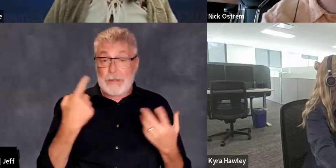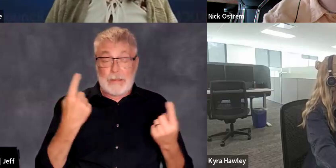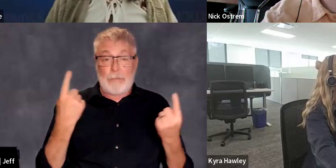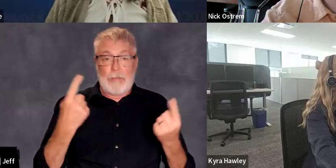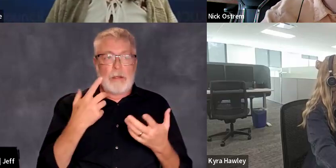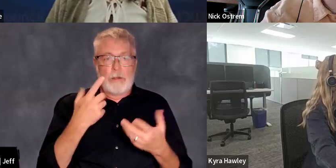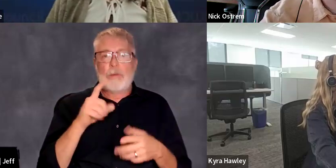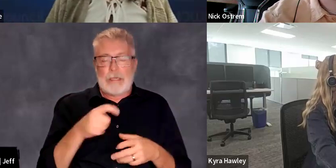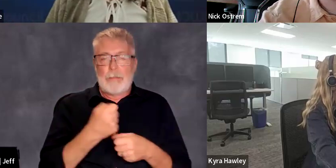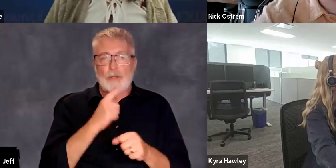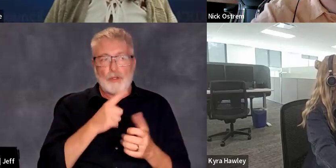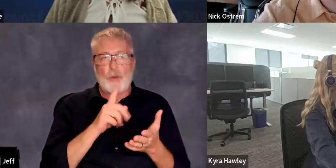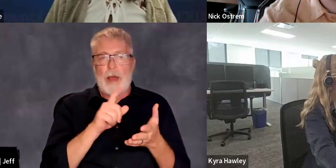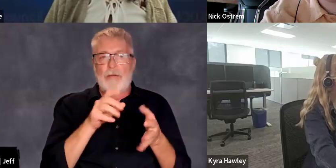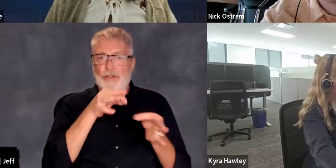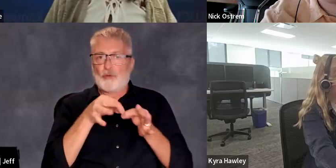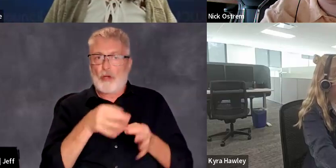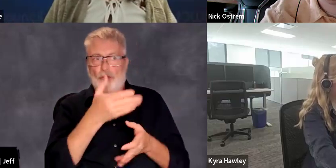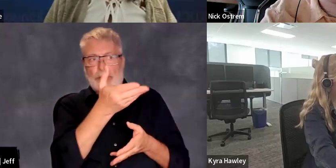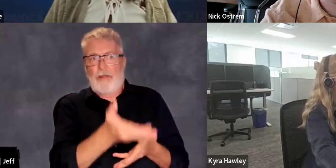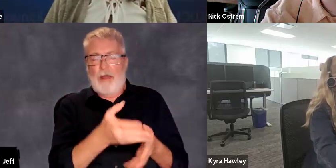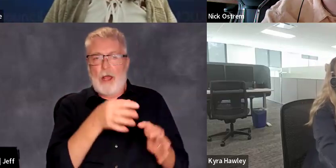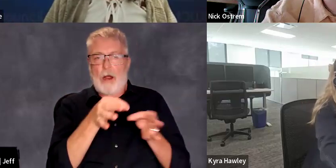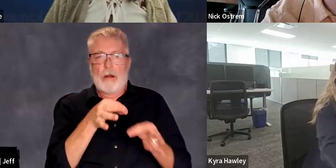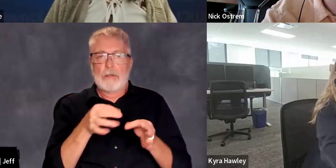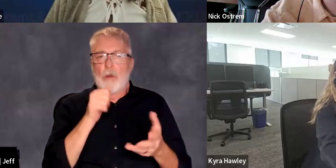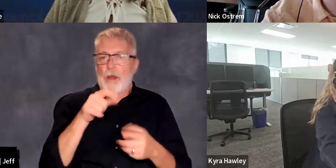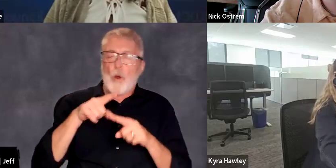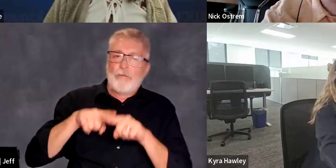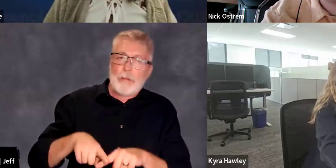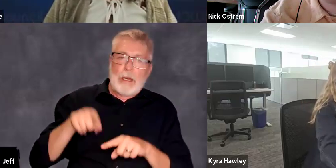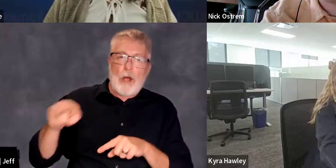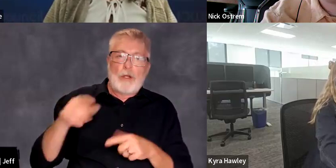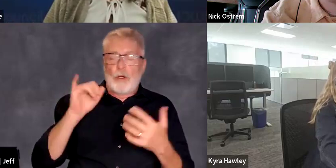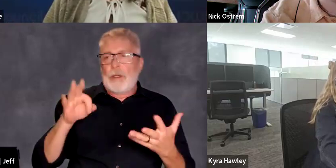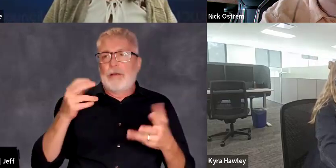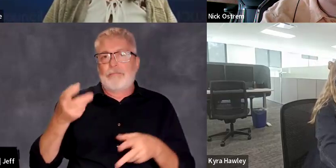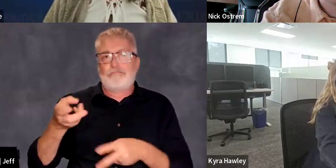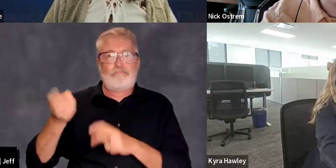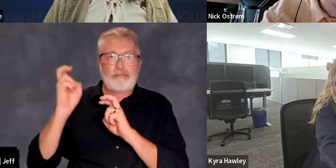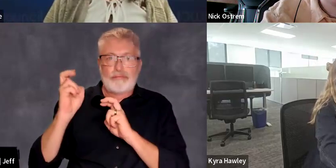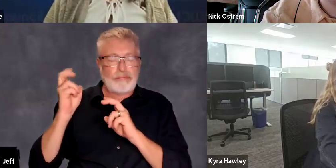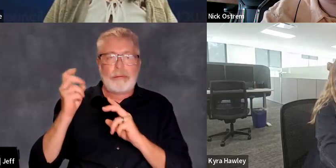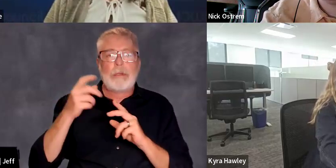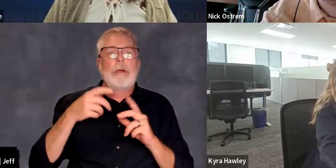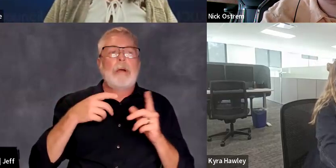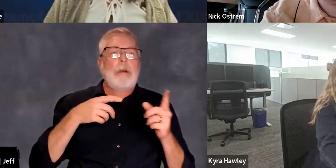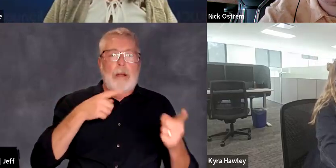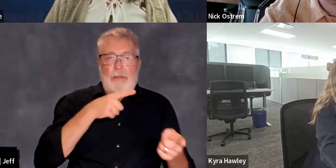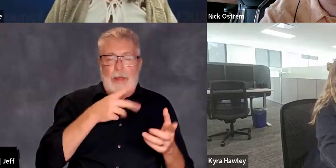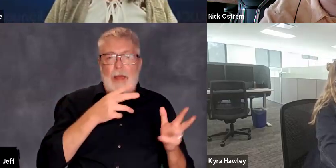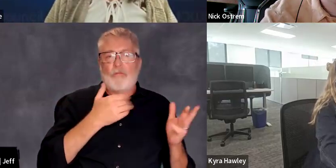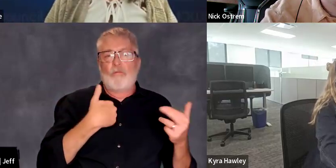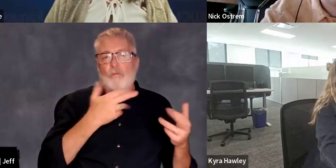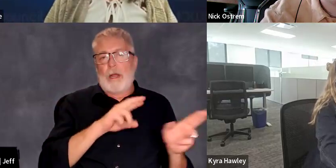want to make sure that they have some written out instructions so that they're not relying on you in a stressful situation or you when you're